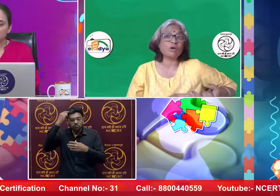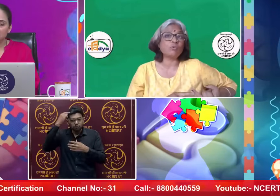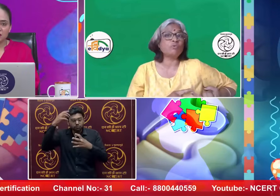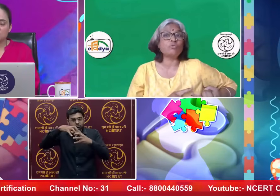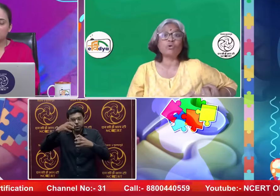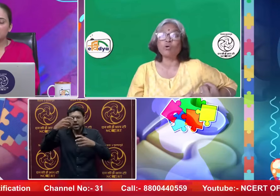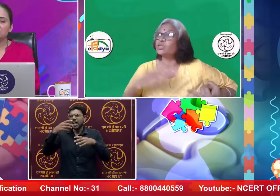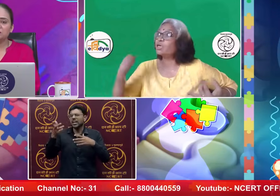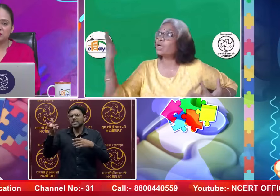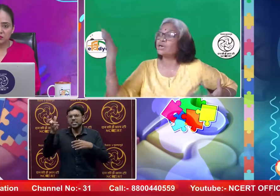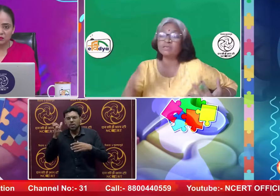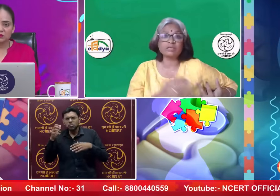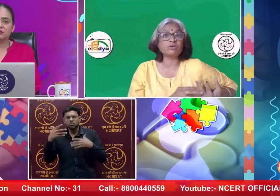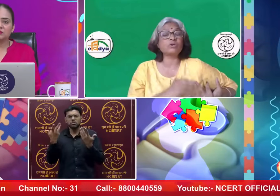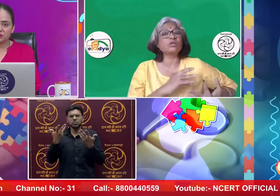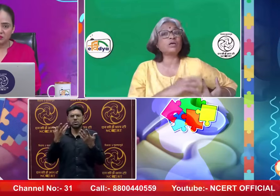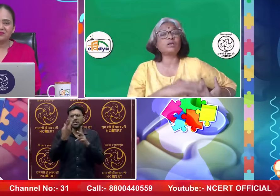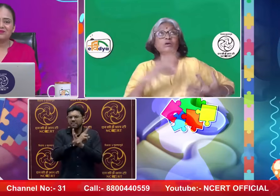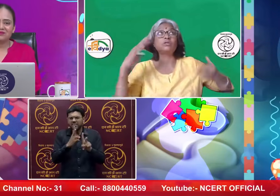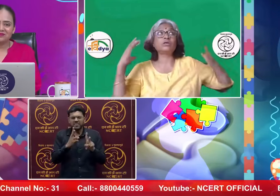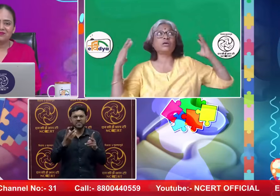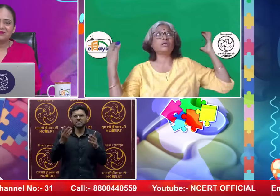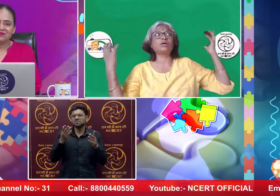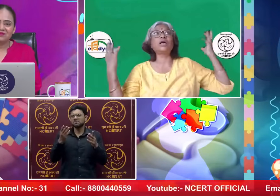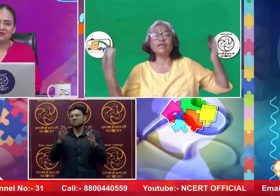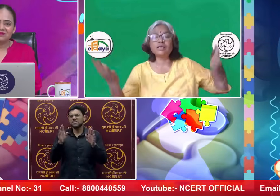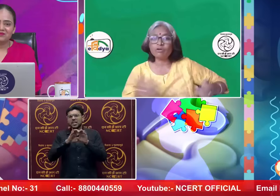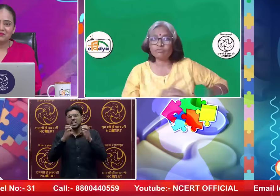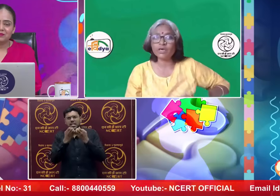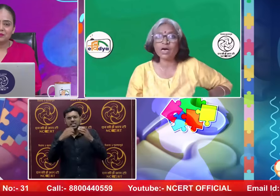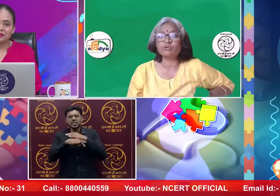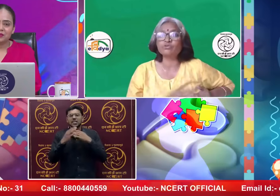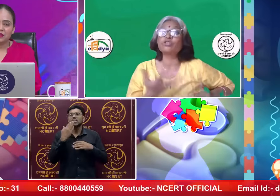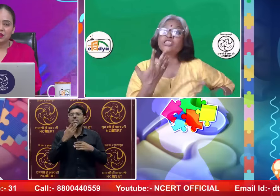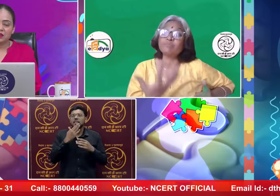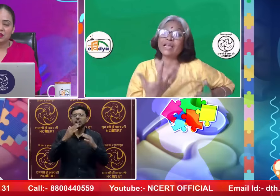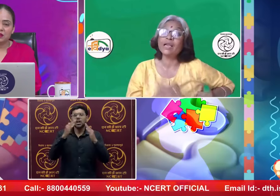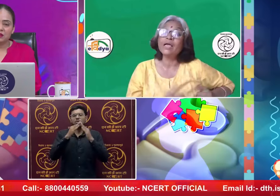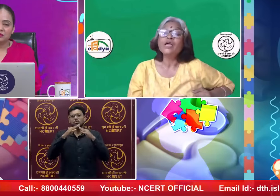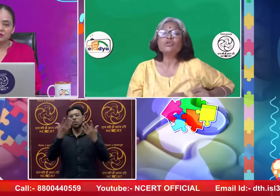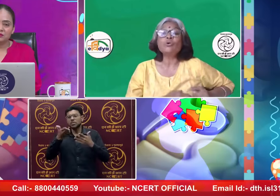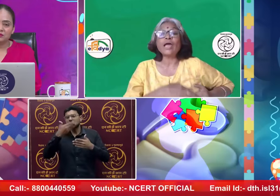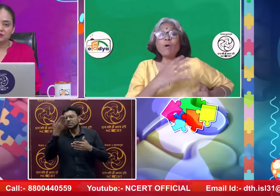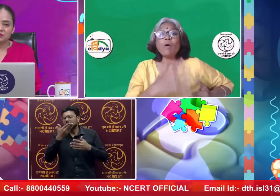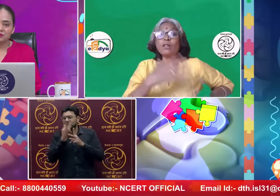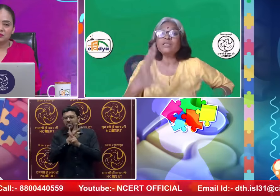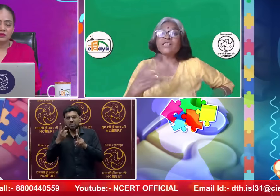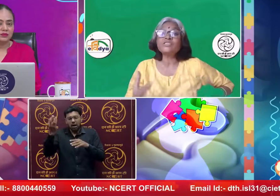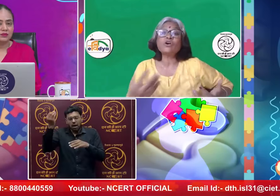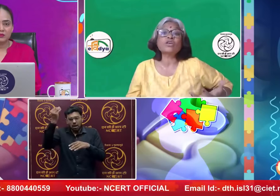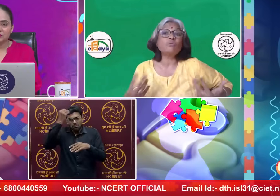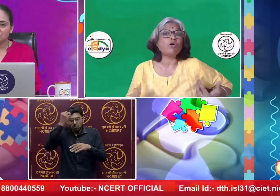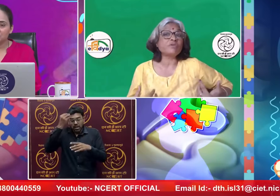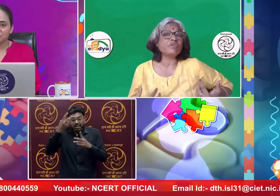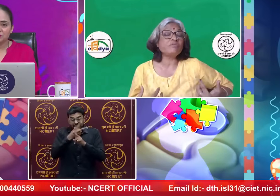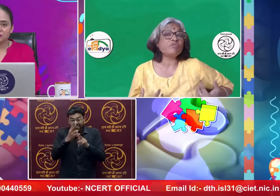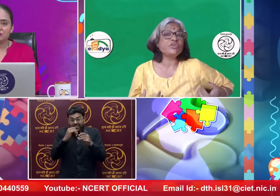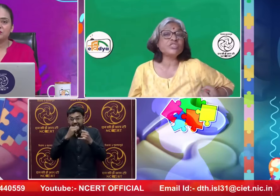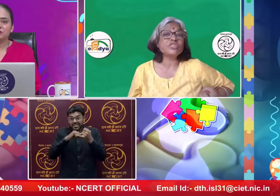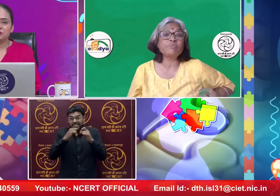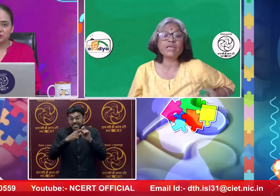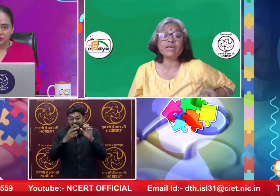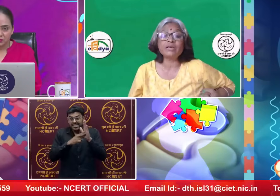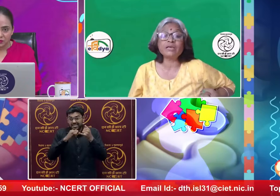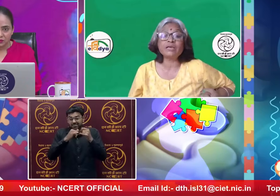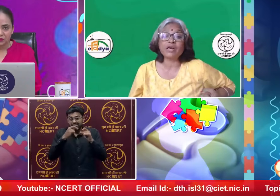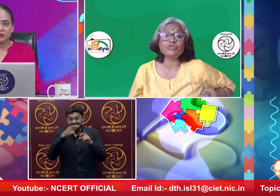the sound, right. or the clutter, or the color of the house, or the smell. So all the sense organ, whatever